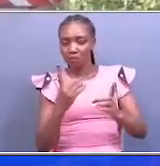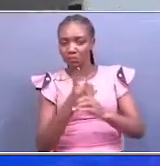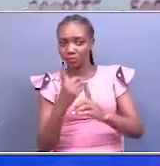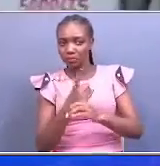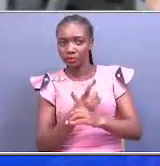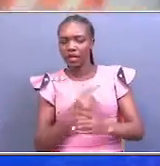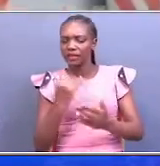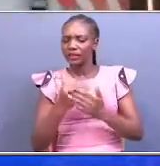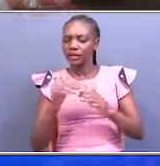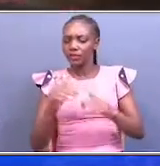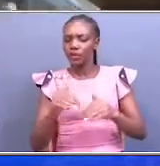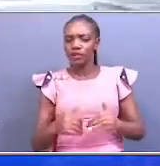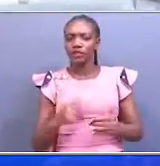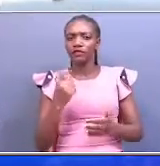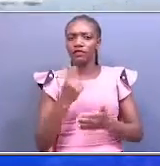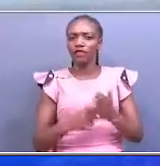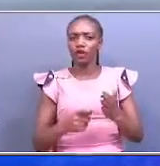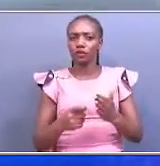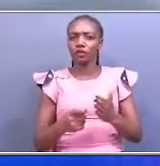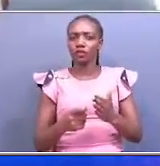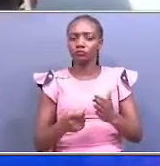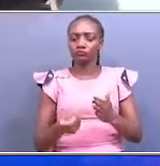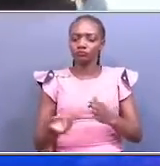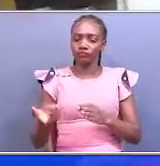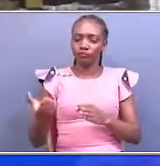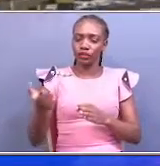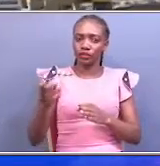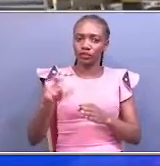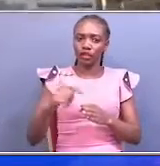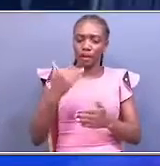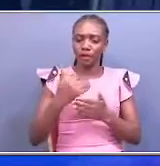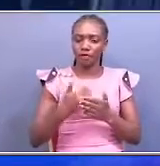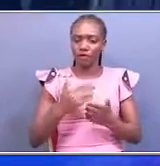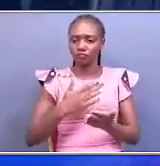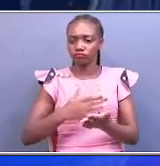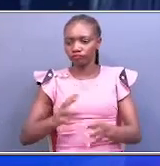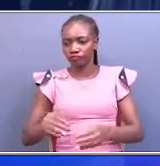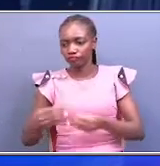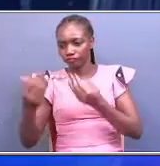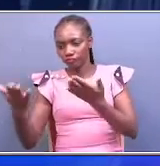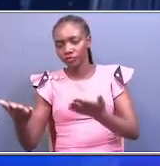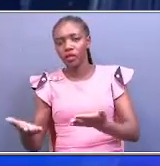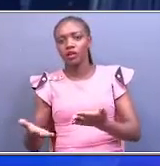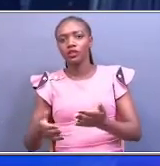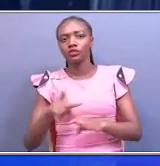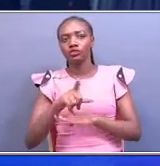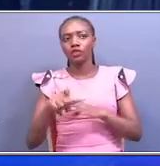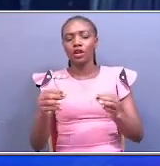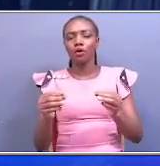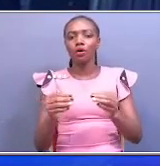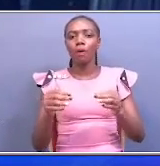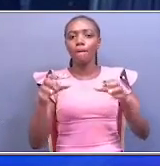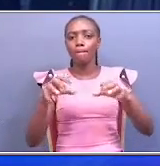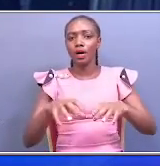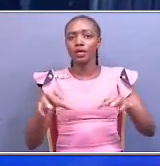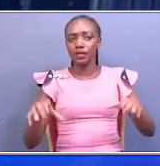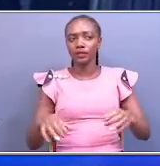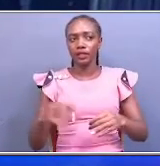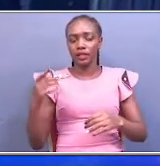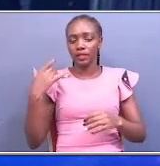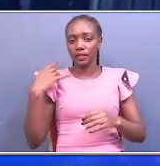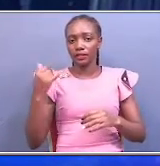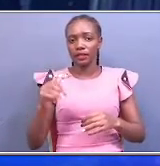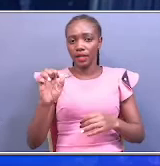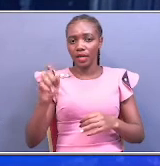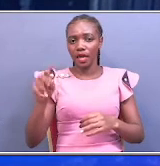to rise before making it readily available for the local market. Just a day after the Energy and Petroleum Regulatory